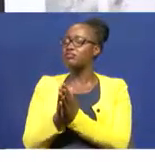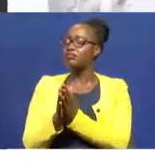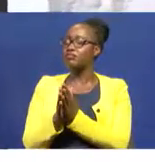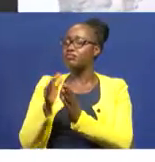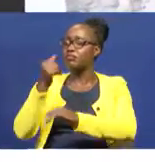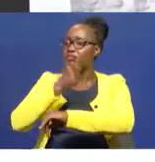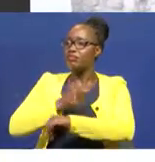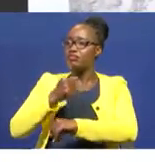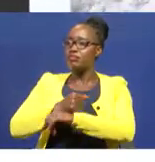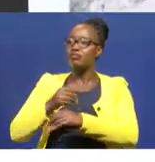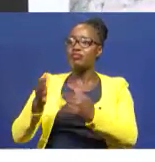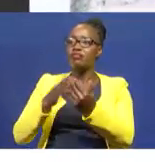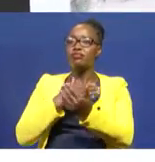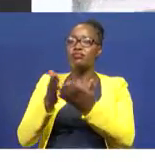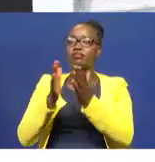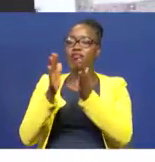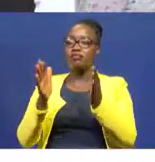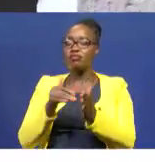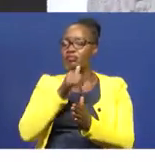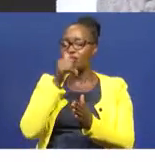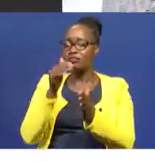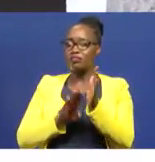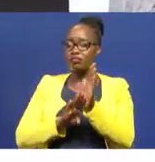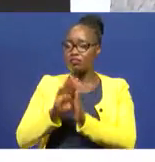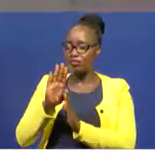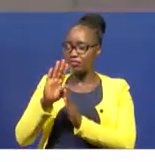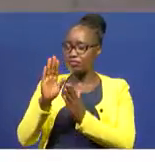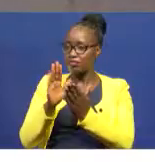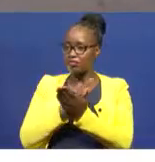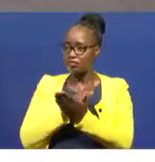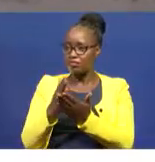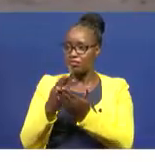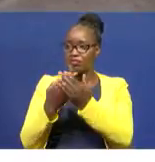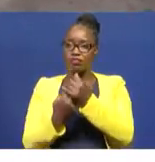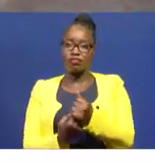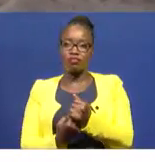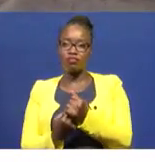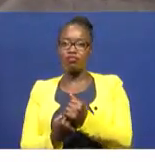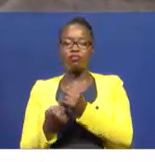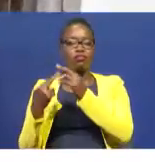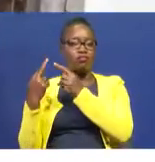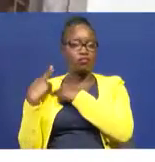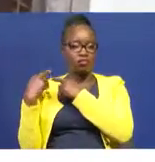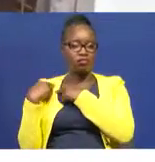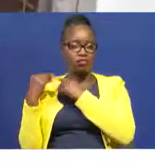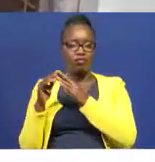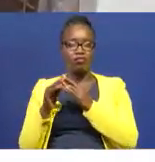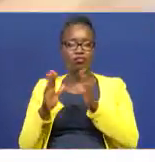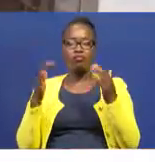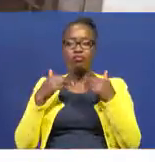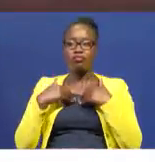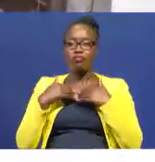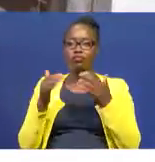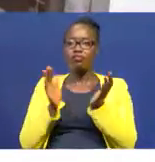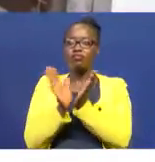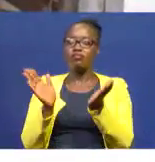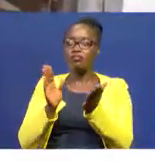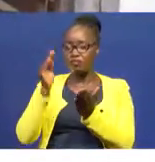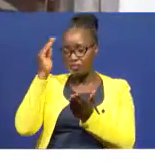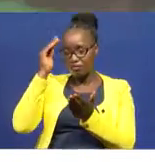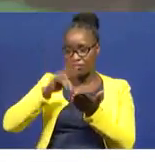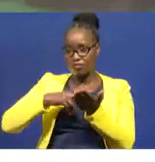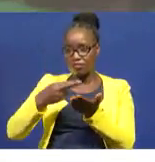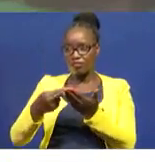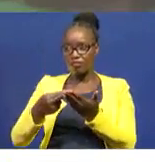that allows the communities, private sector, and development partners to play a significant role in public education resourcing and